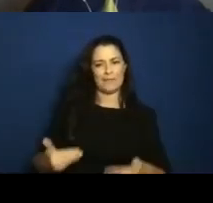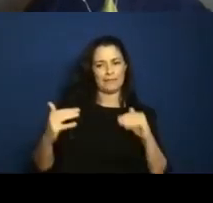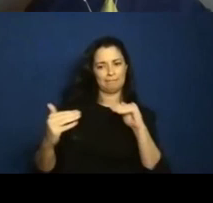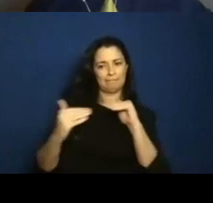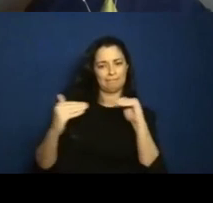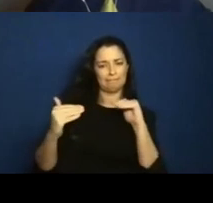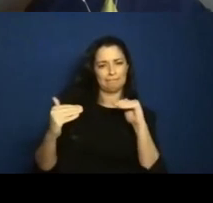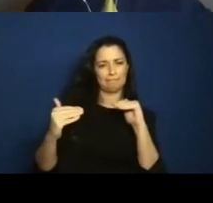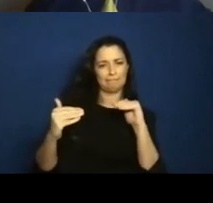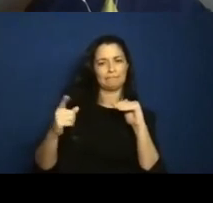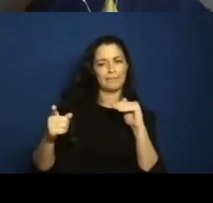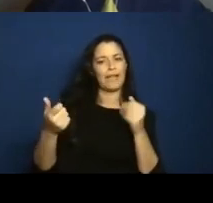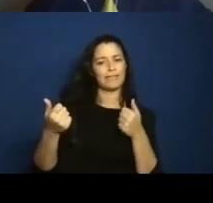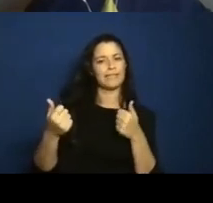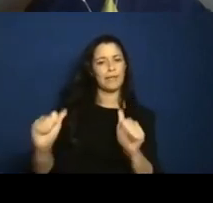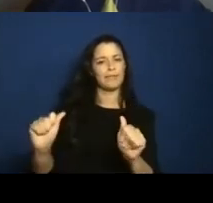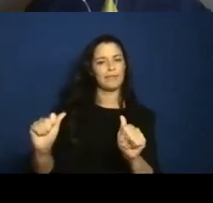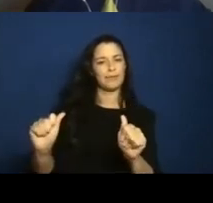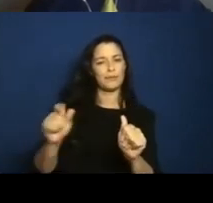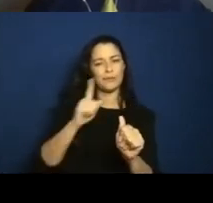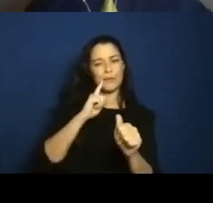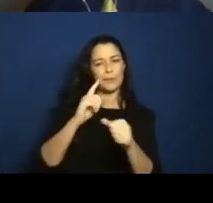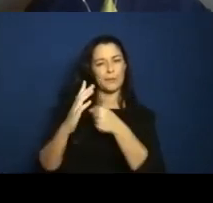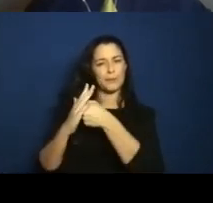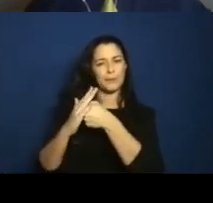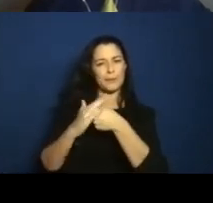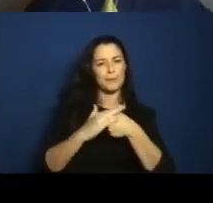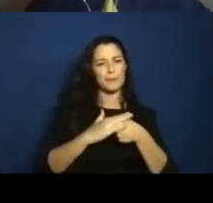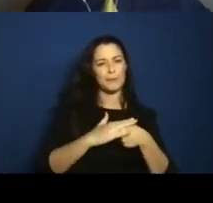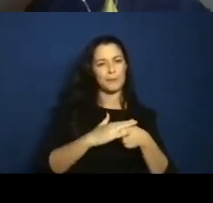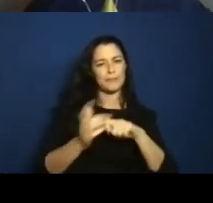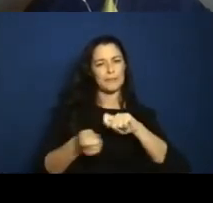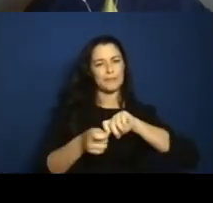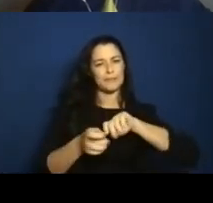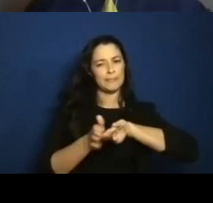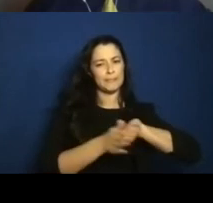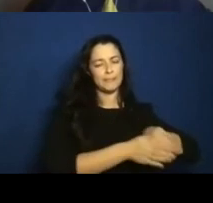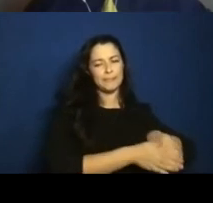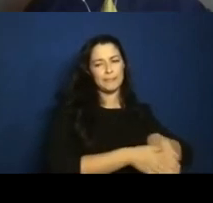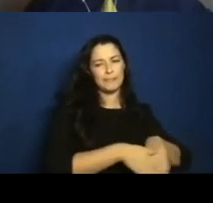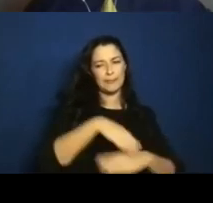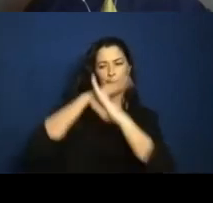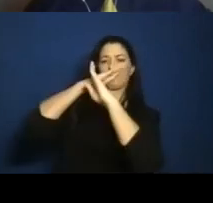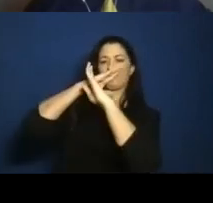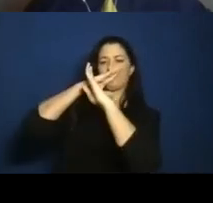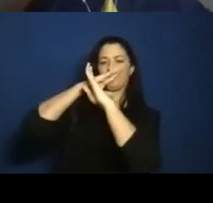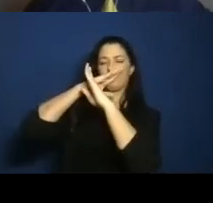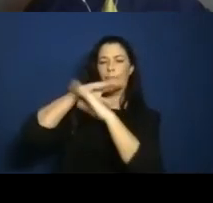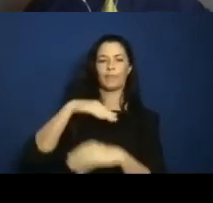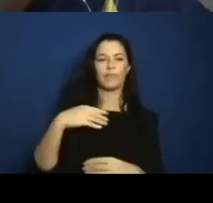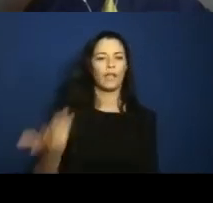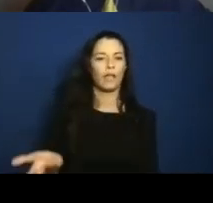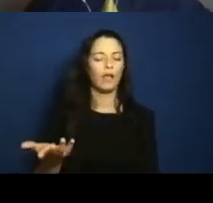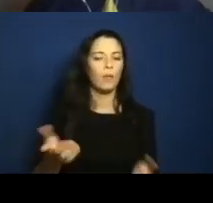they attempted to kind of smother me out or silence me and or either